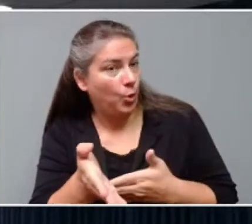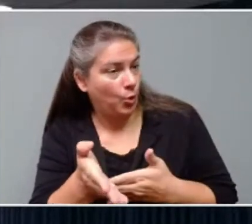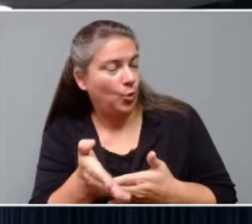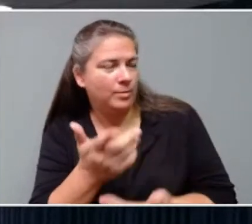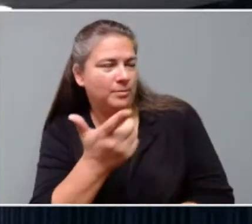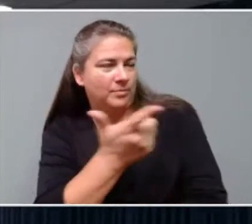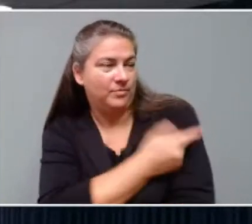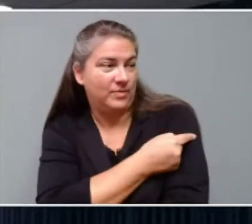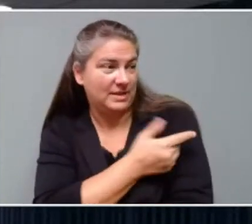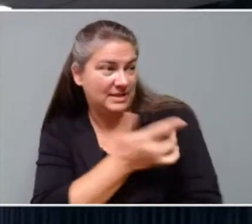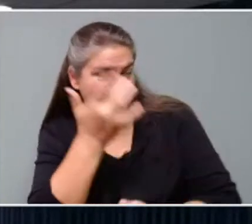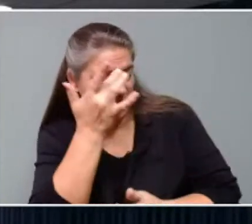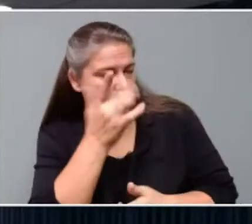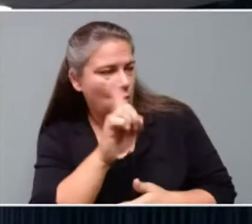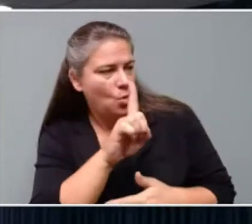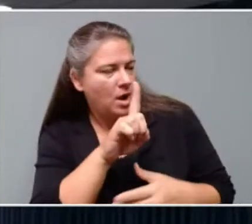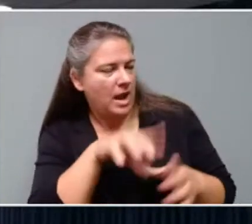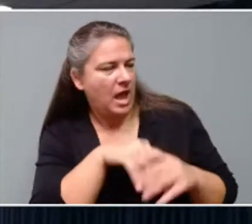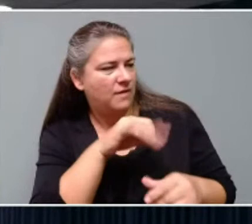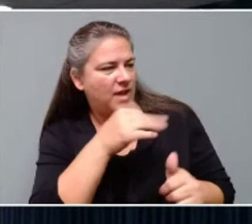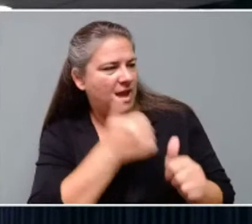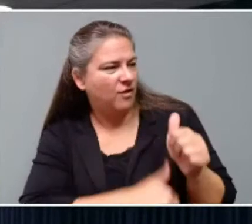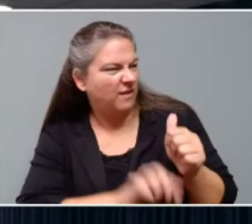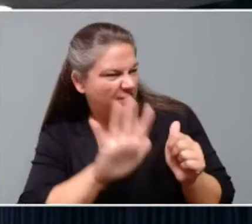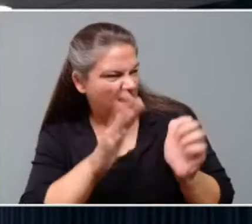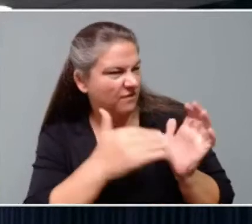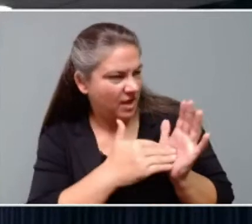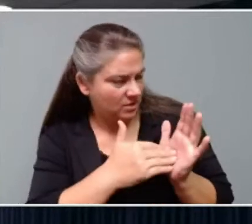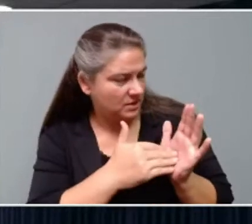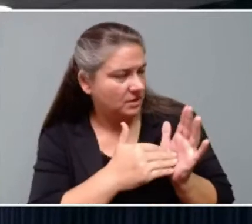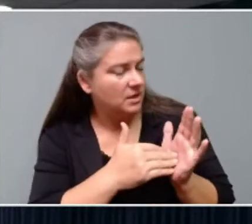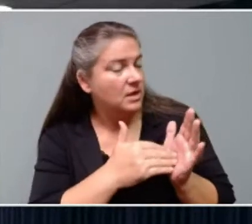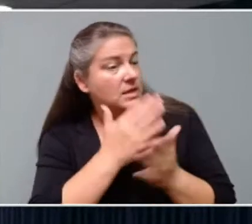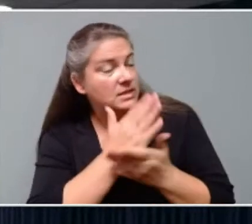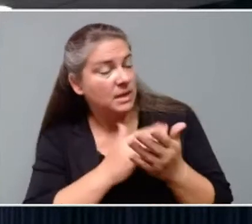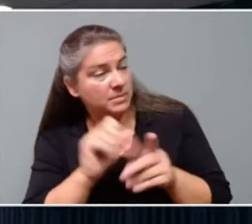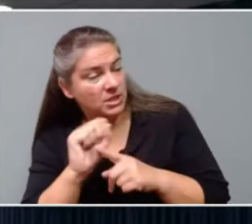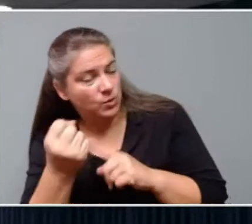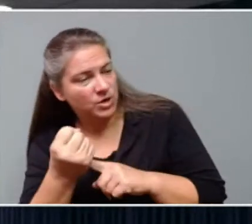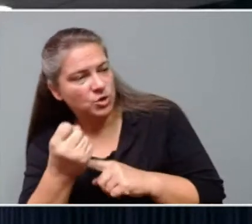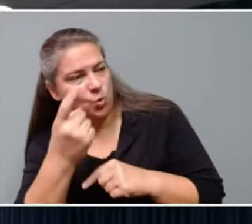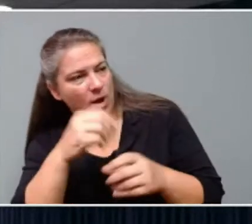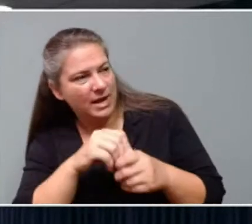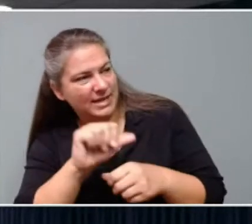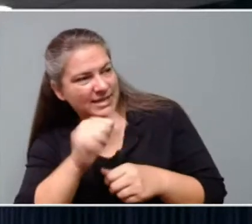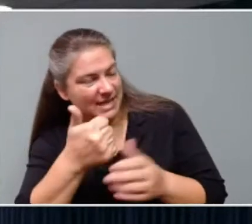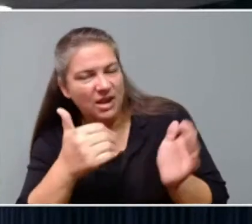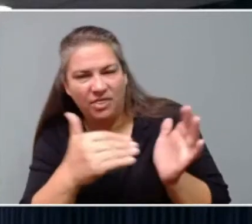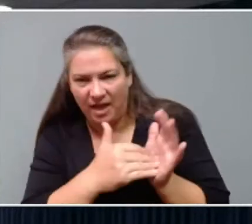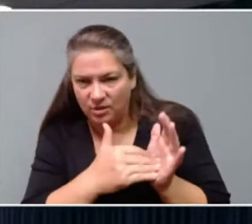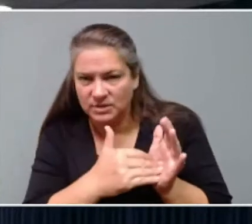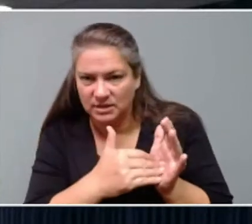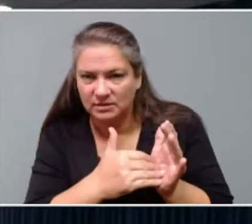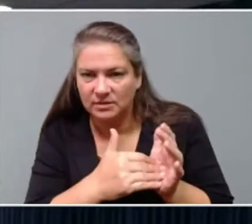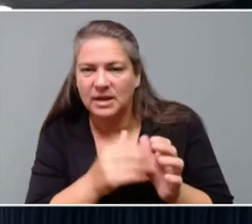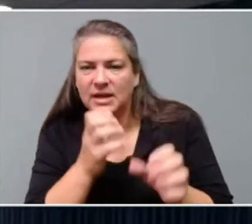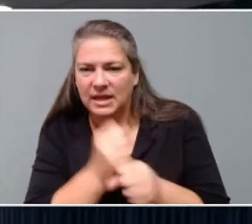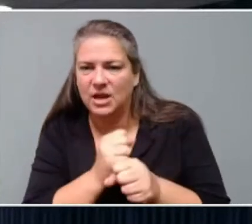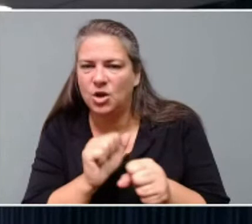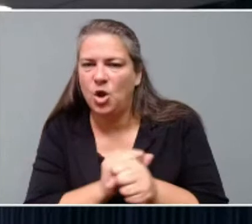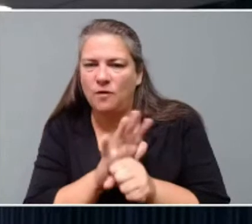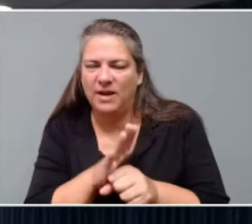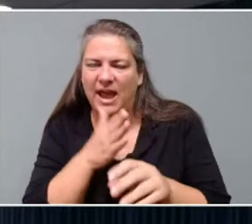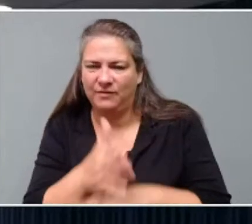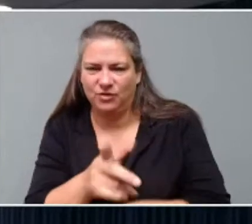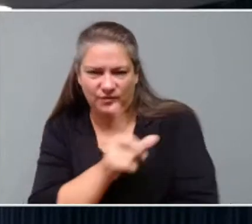5,000 cases, or in the right situations. In some situations, it might be 1 in 10,000. Do we have an updated number on how